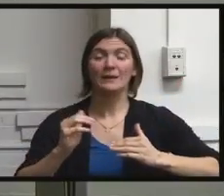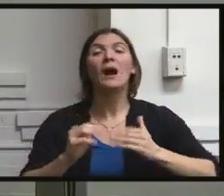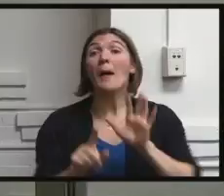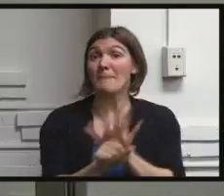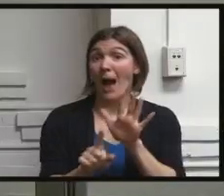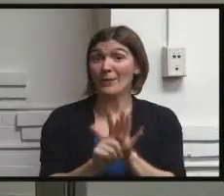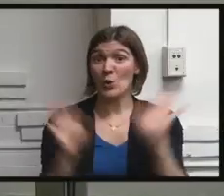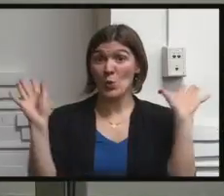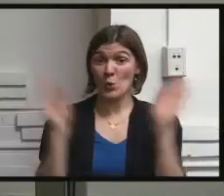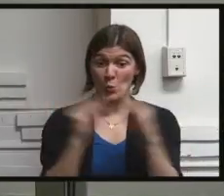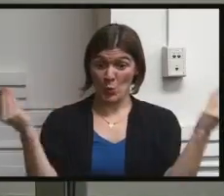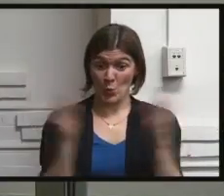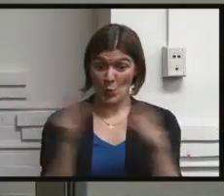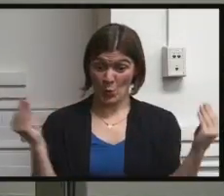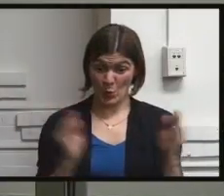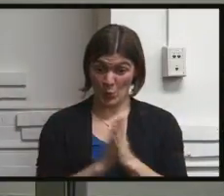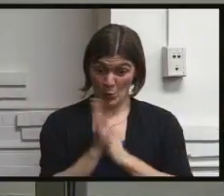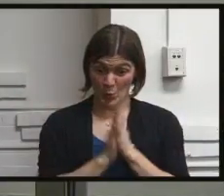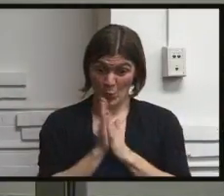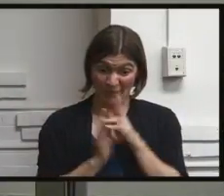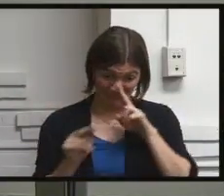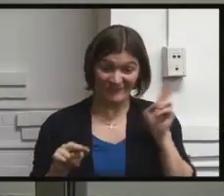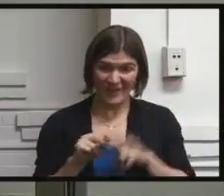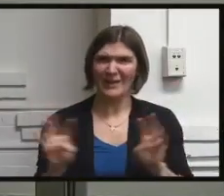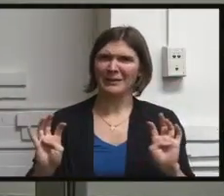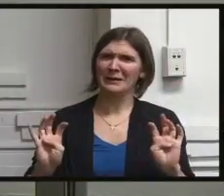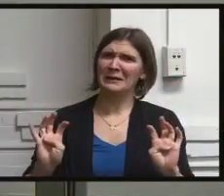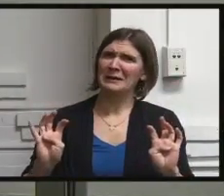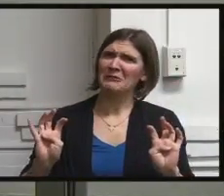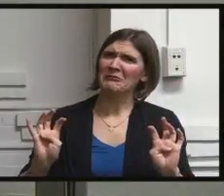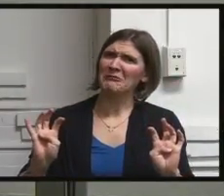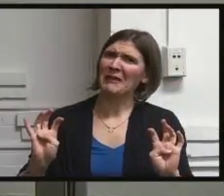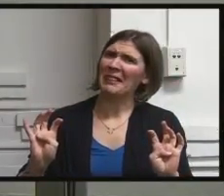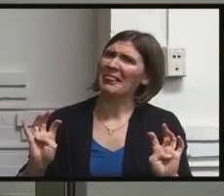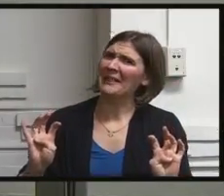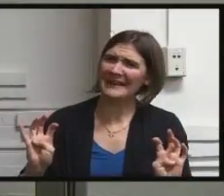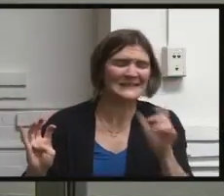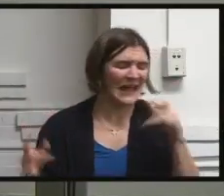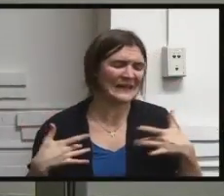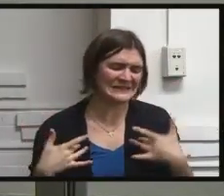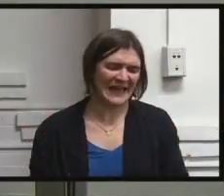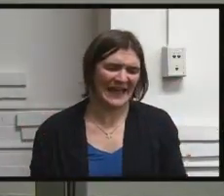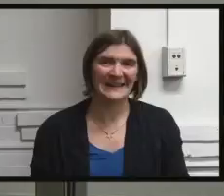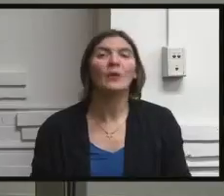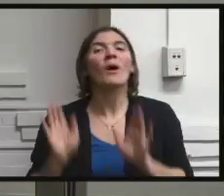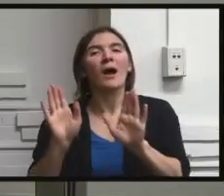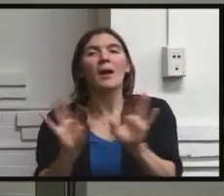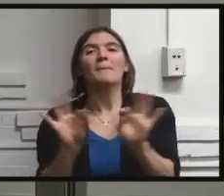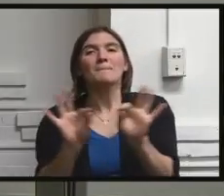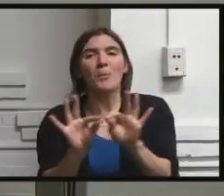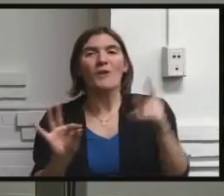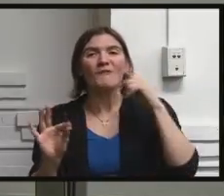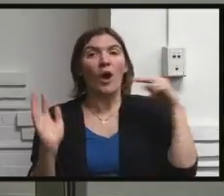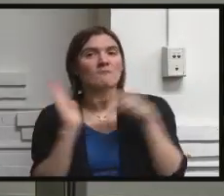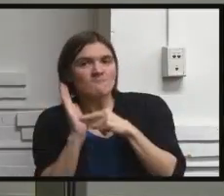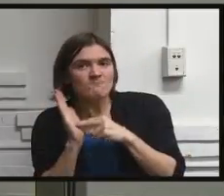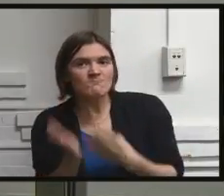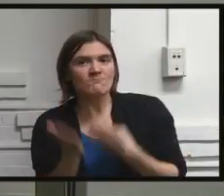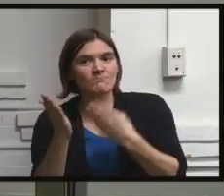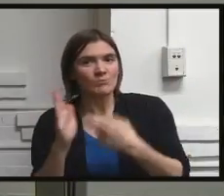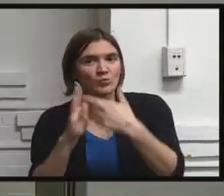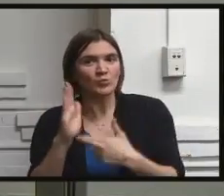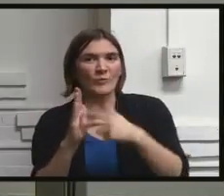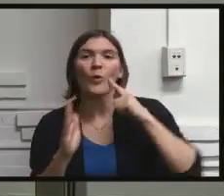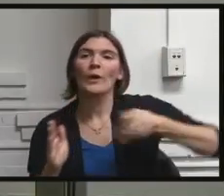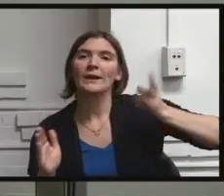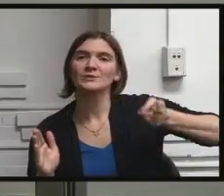popular and is an important... people. Yeah, really. And it's an important document for being able to guide recommendations on